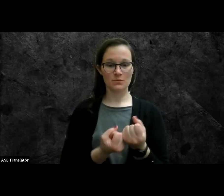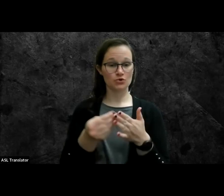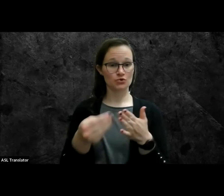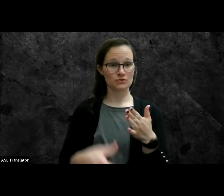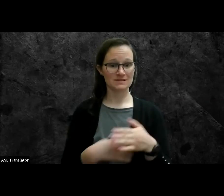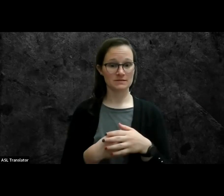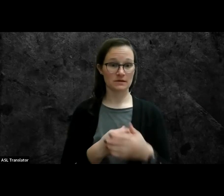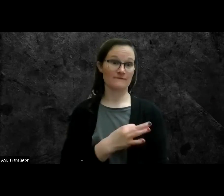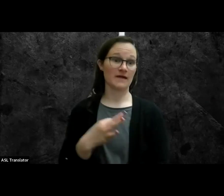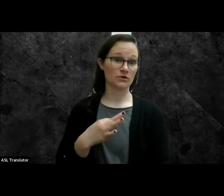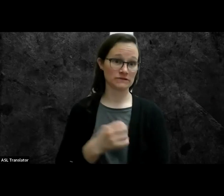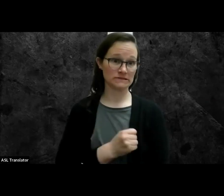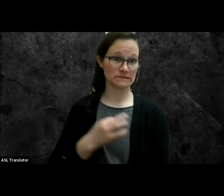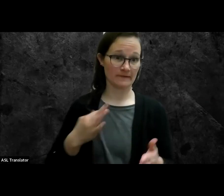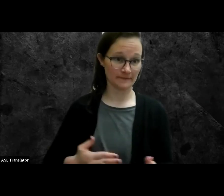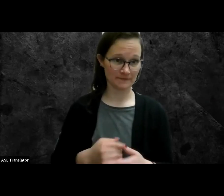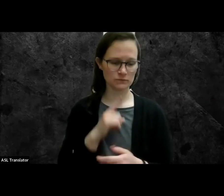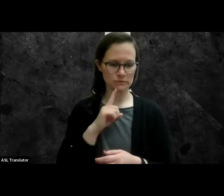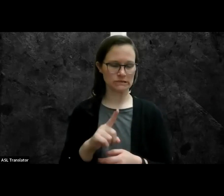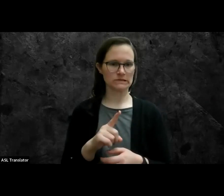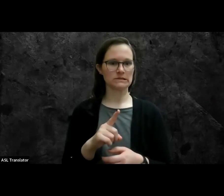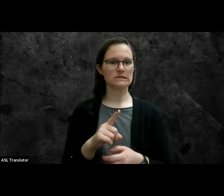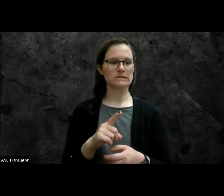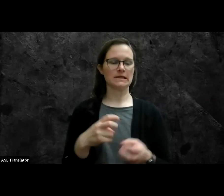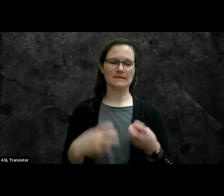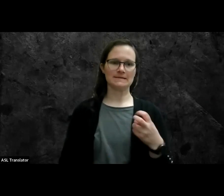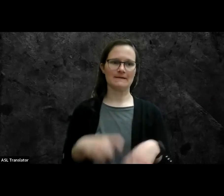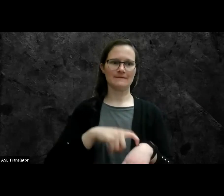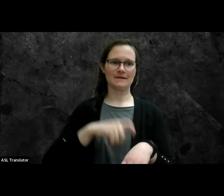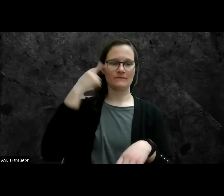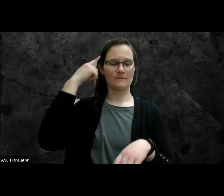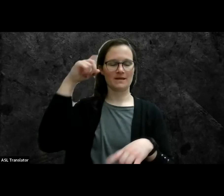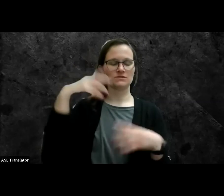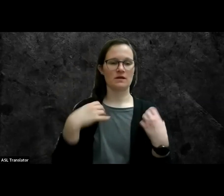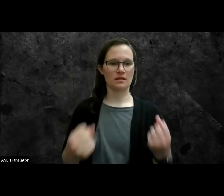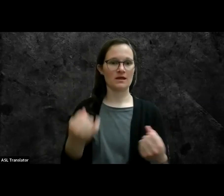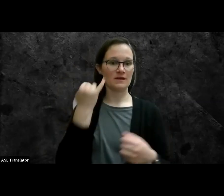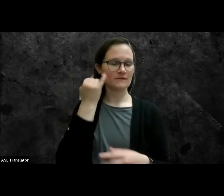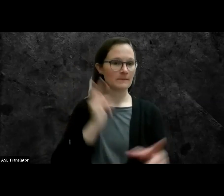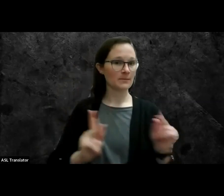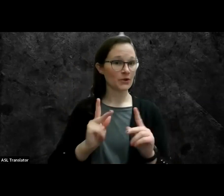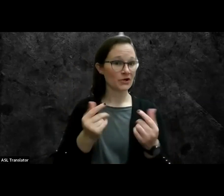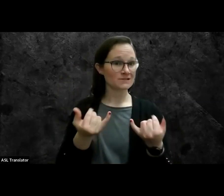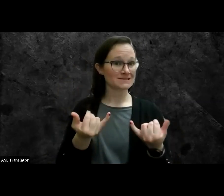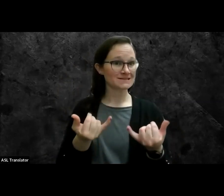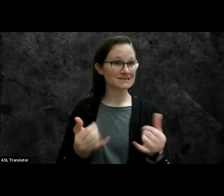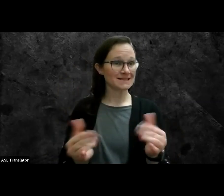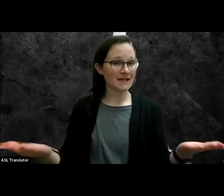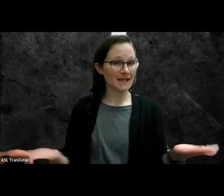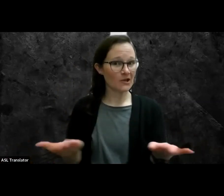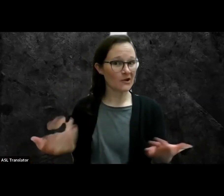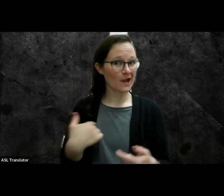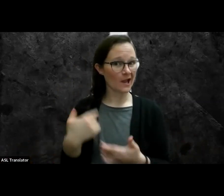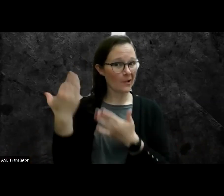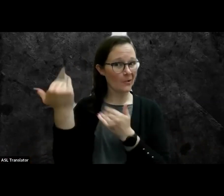and our faculty and our staff. This is a really tough time for mental health. Well, I hope for those of you who stuck through to the end that you got something valuable